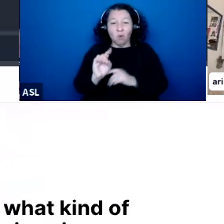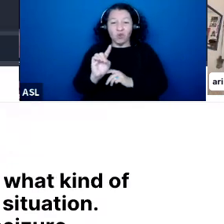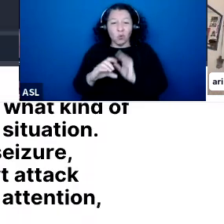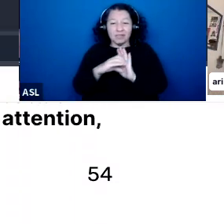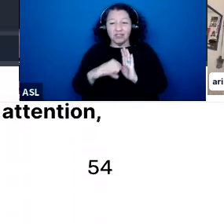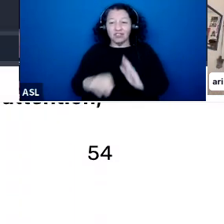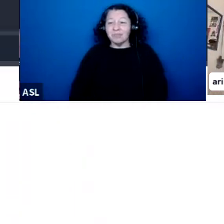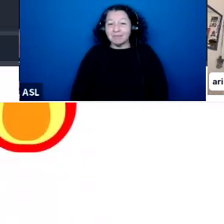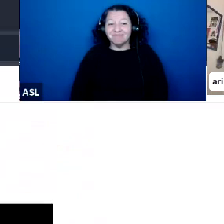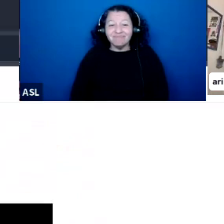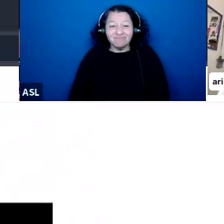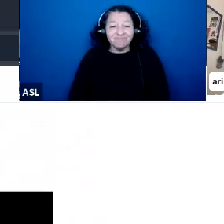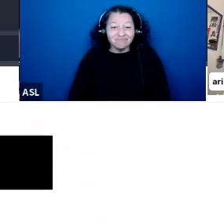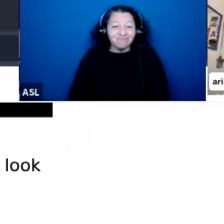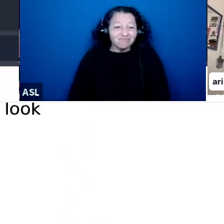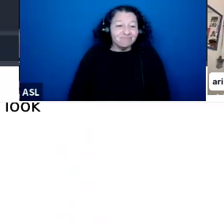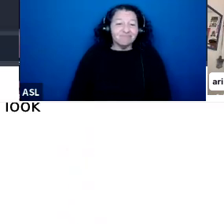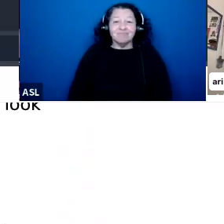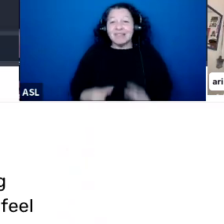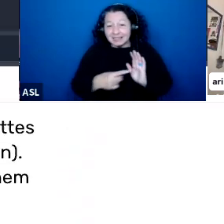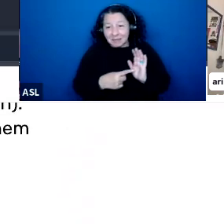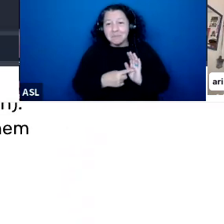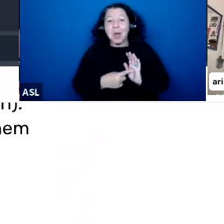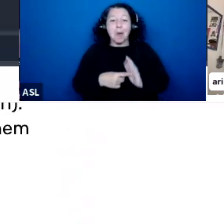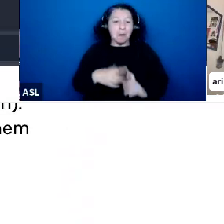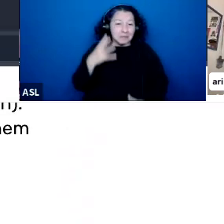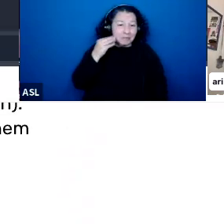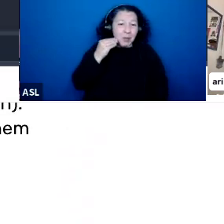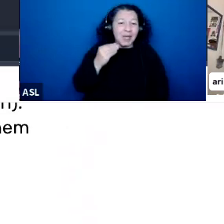section. Yeah, some of the symptoms.